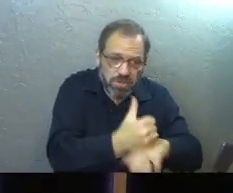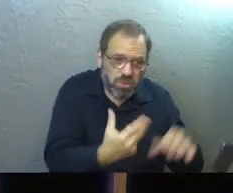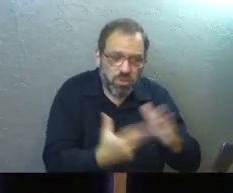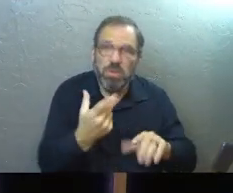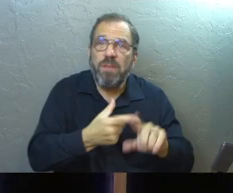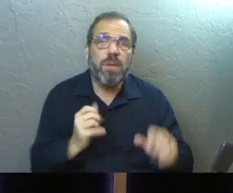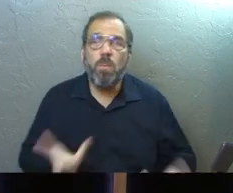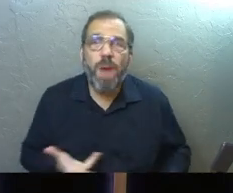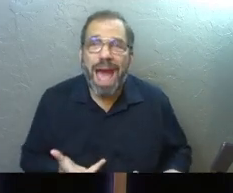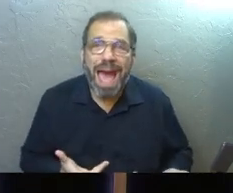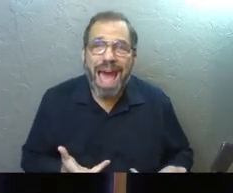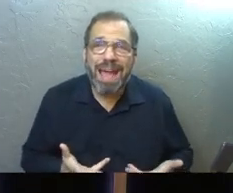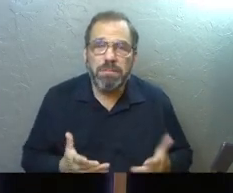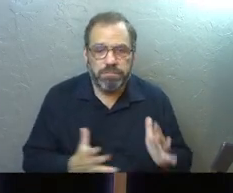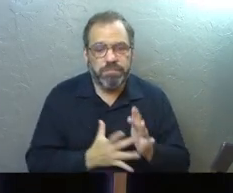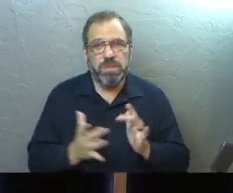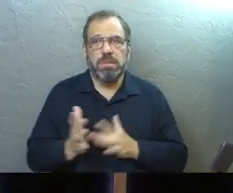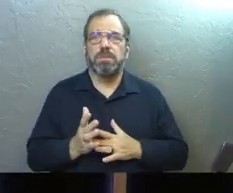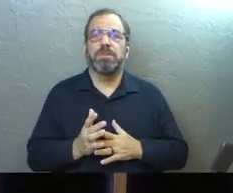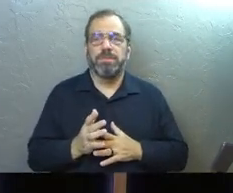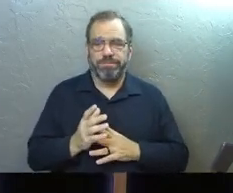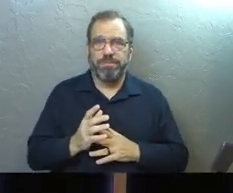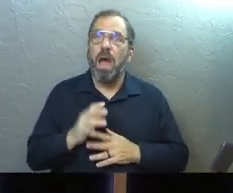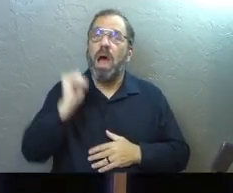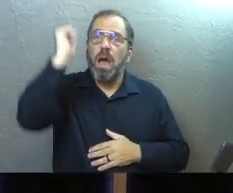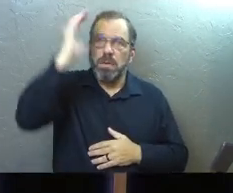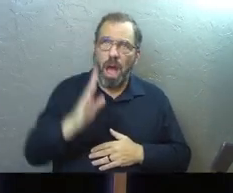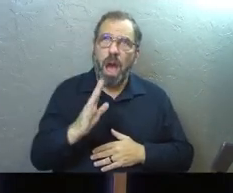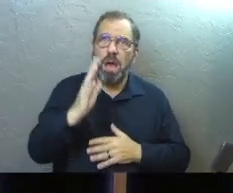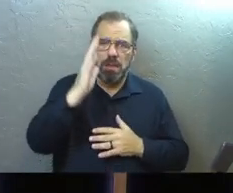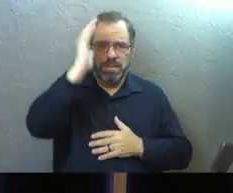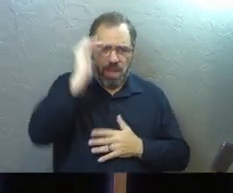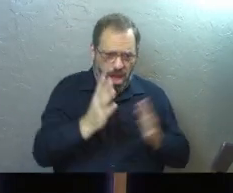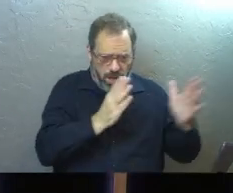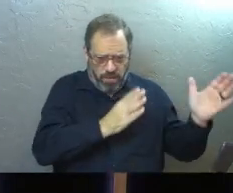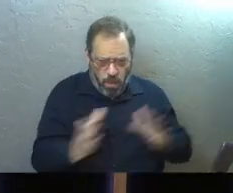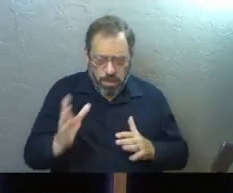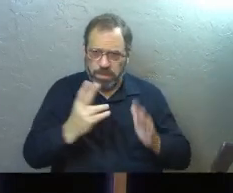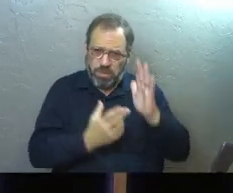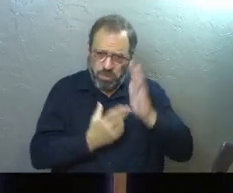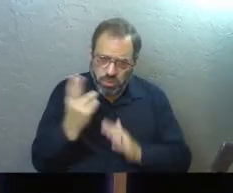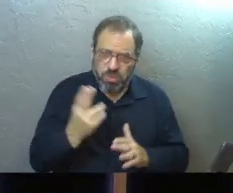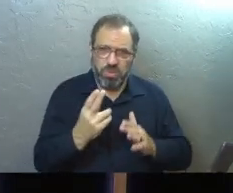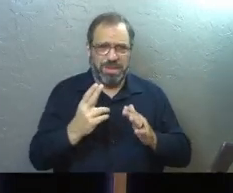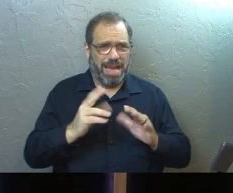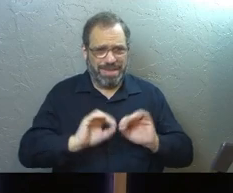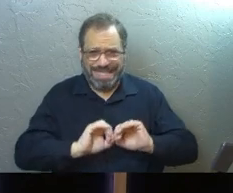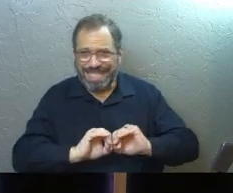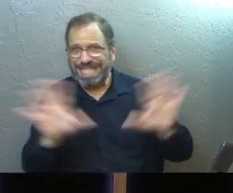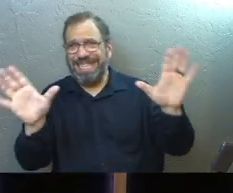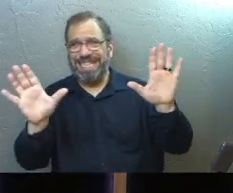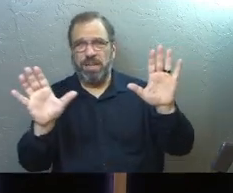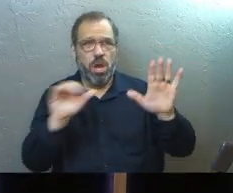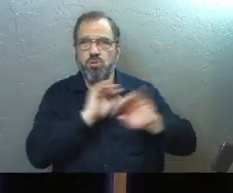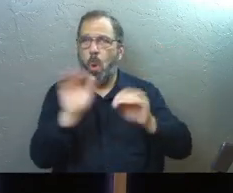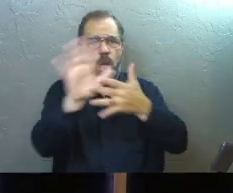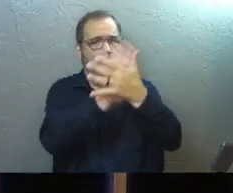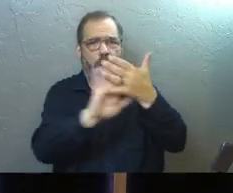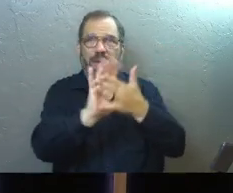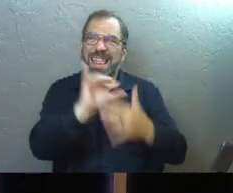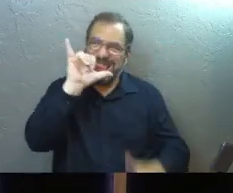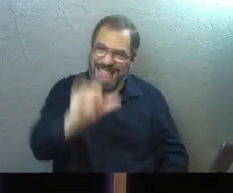Guess where it all comes from? It comes from him. God is a God of order. God is a God of truth, of black and white. That's